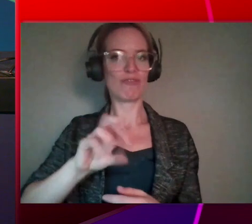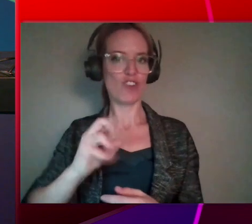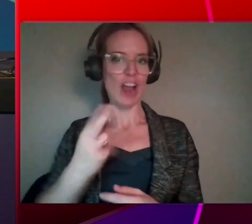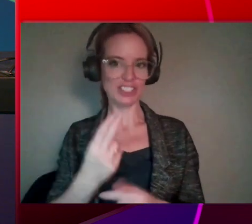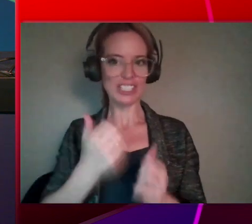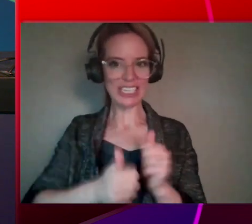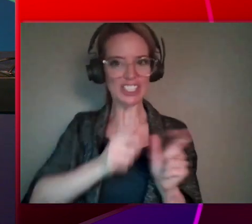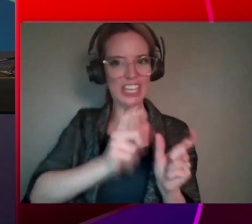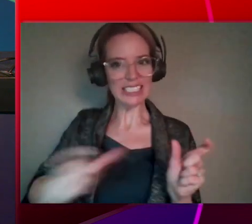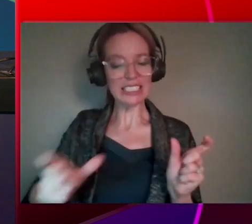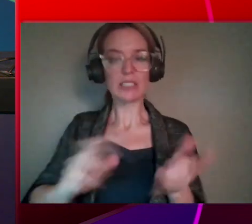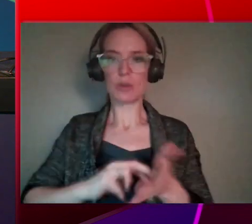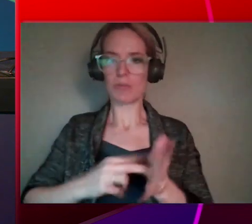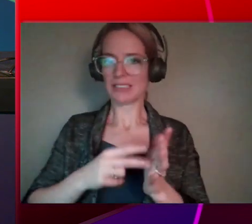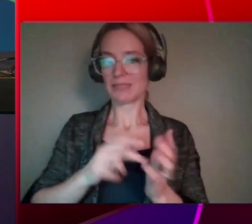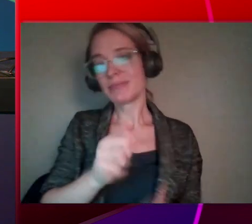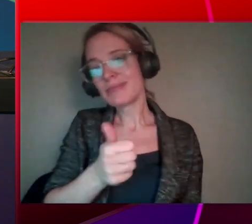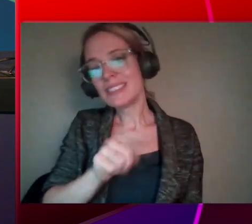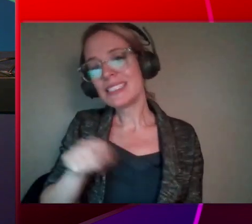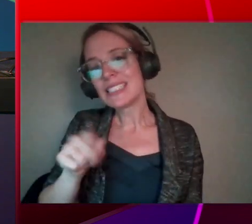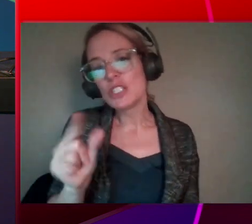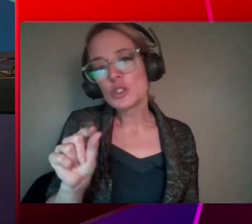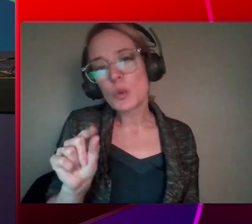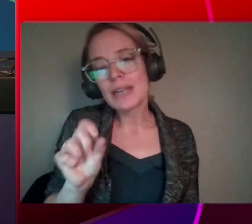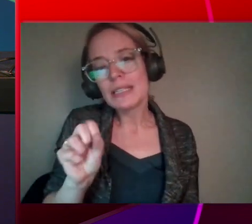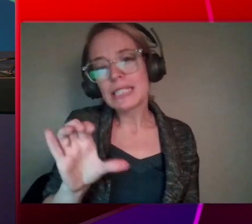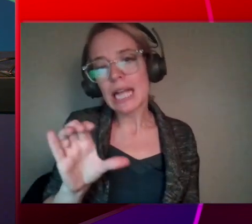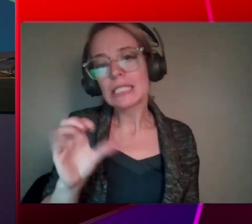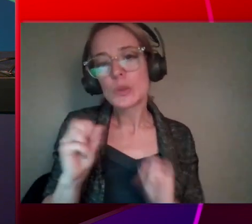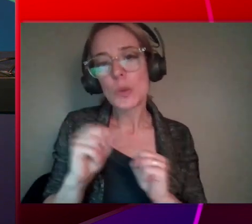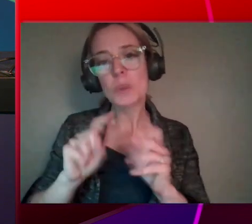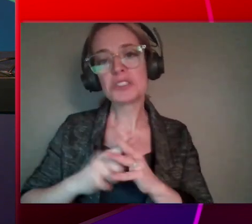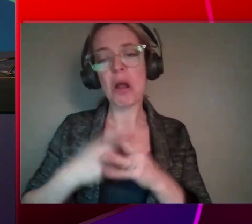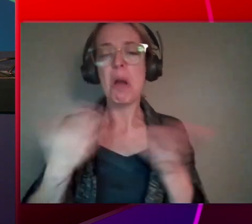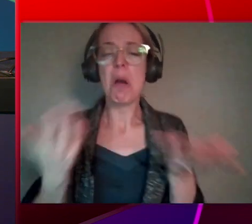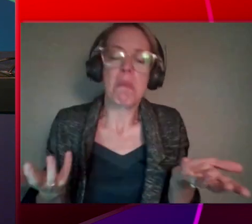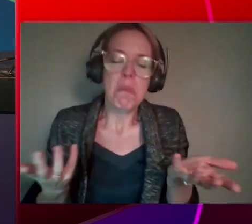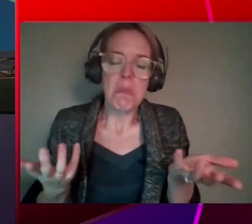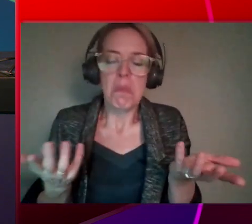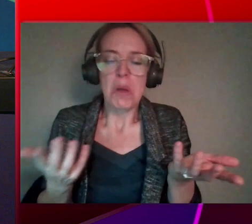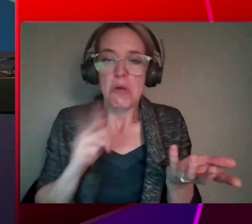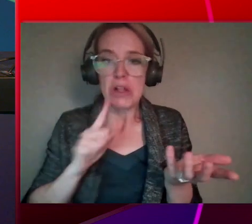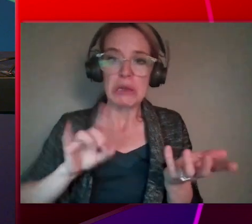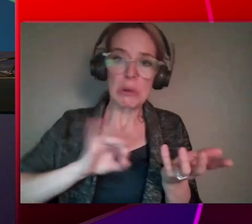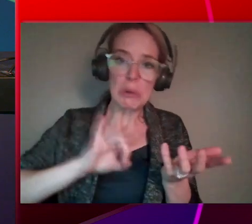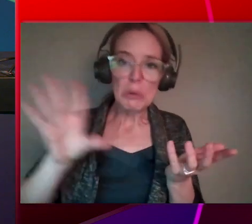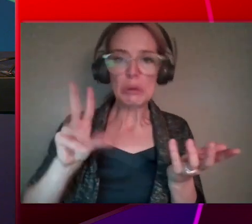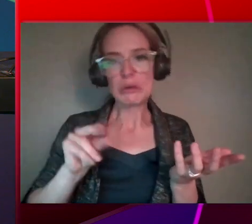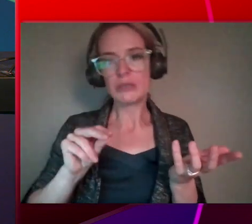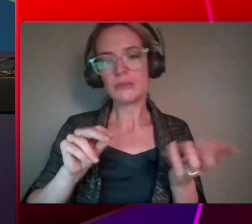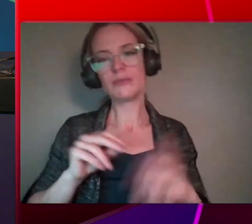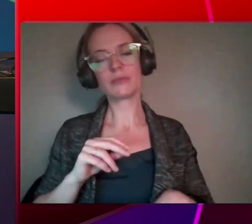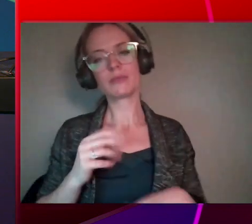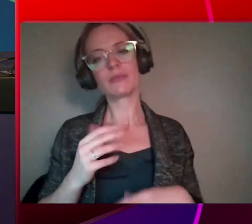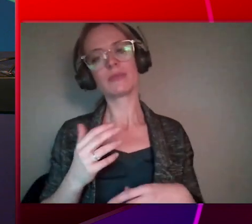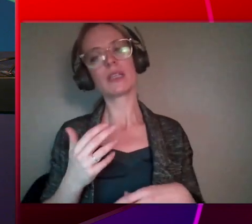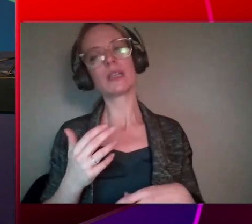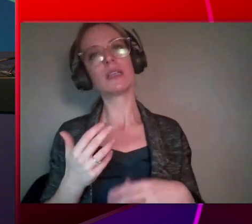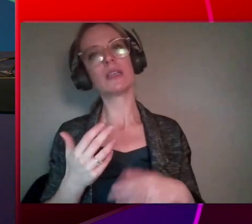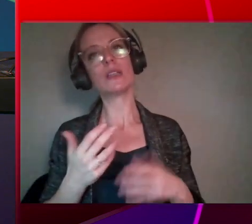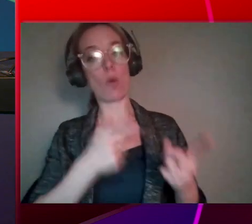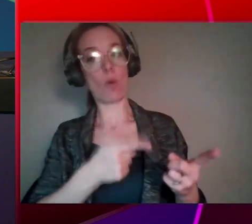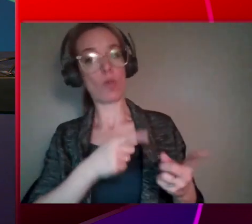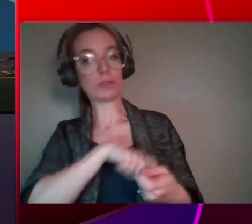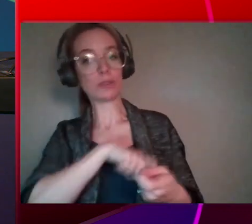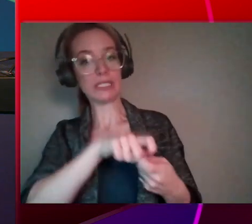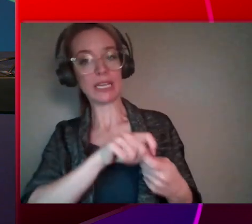10 to 20 seconds of a cold start just isn't all that impactful. And so for decent reason, those frameworks haven't